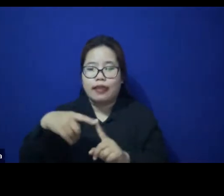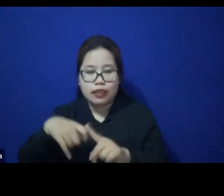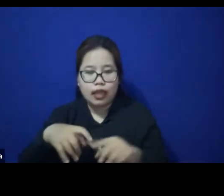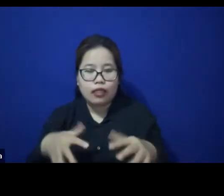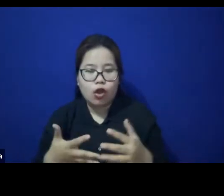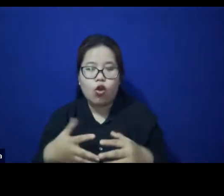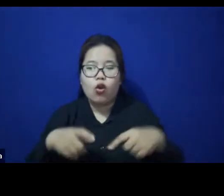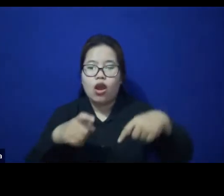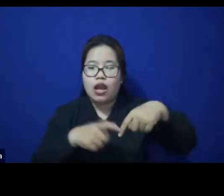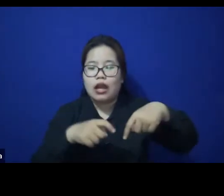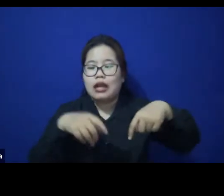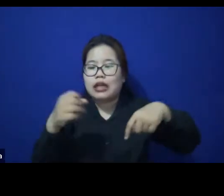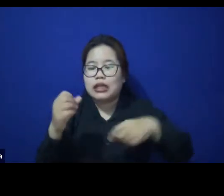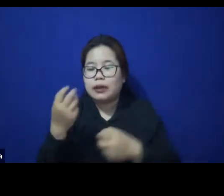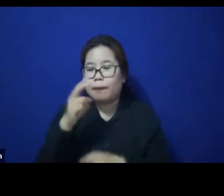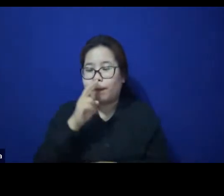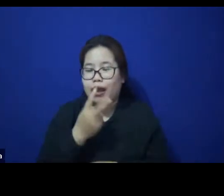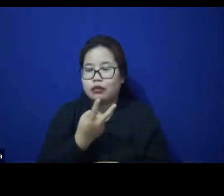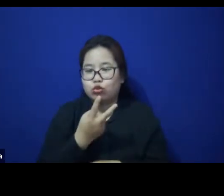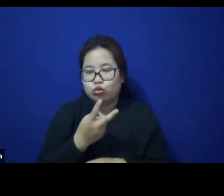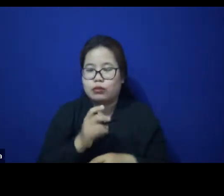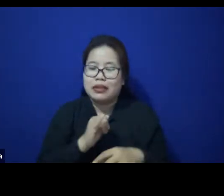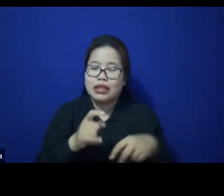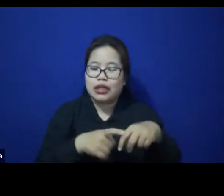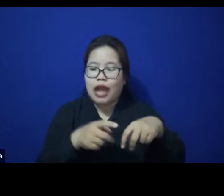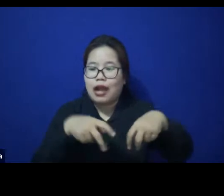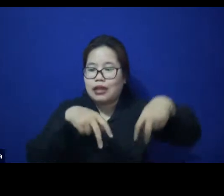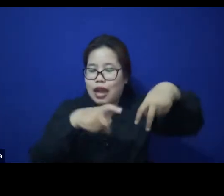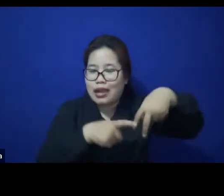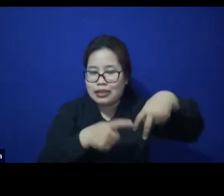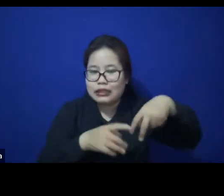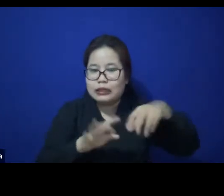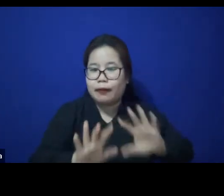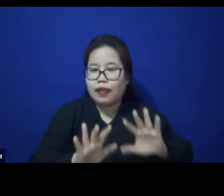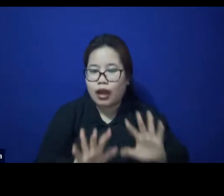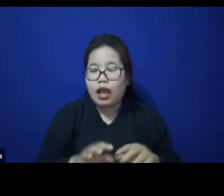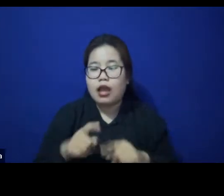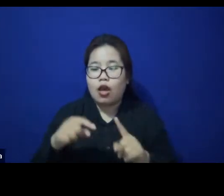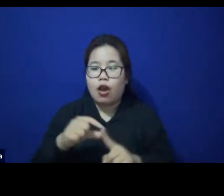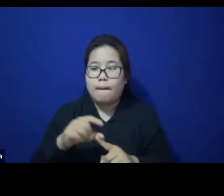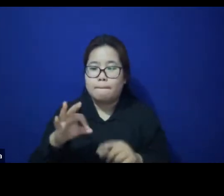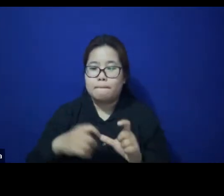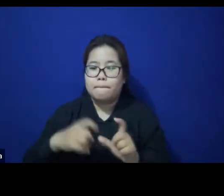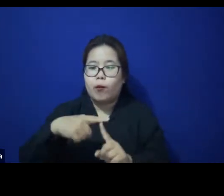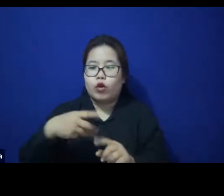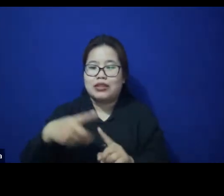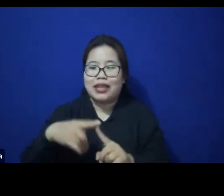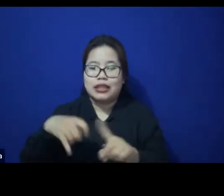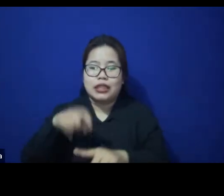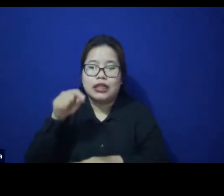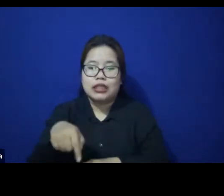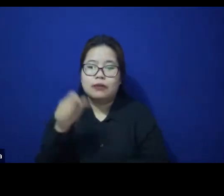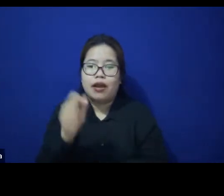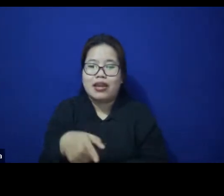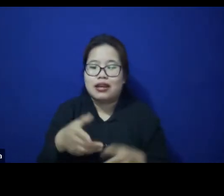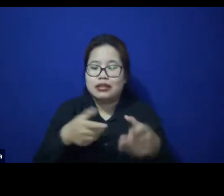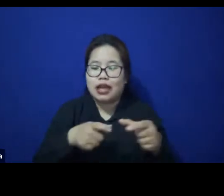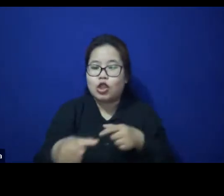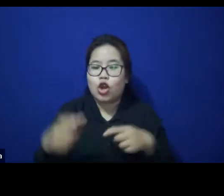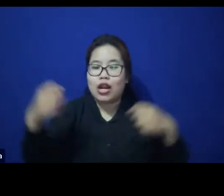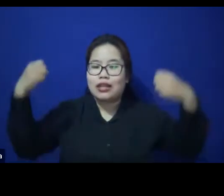way. That prosthetic is paid for by the medical sector, but when you get your